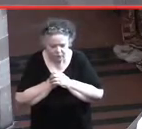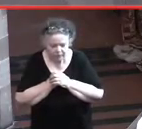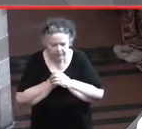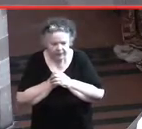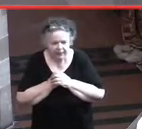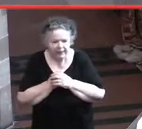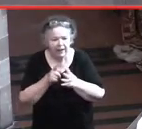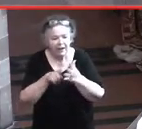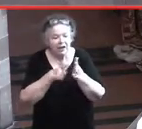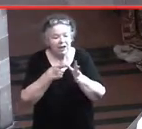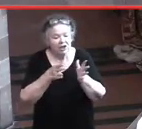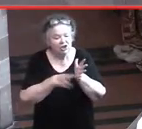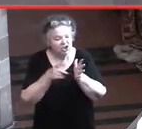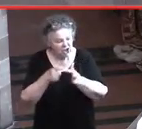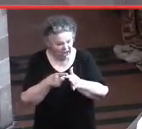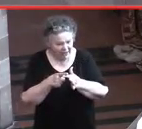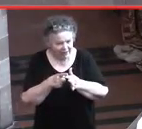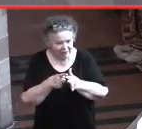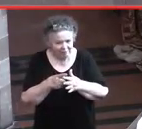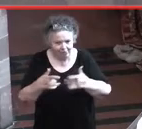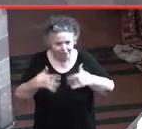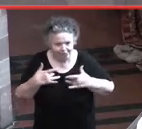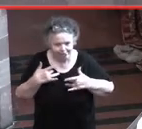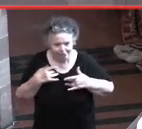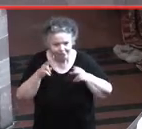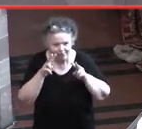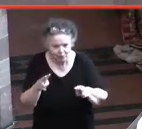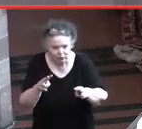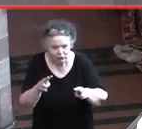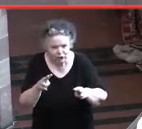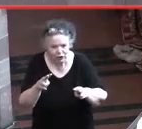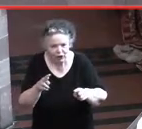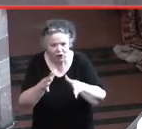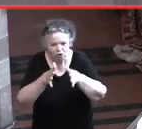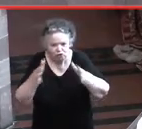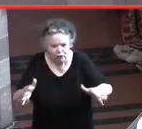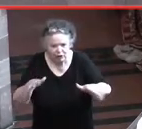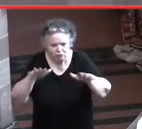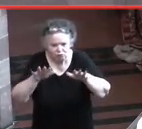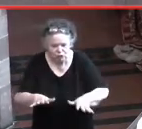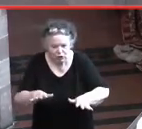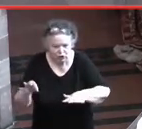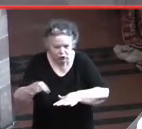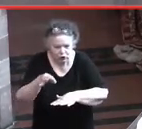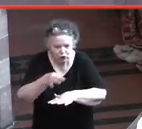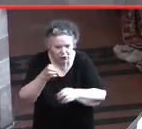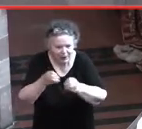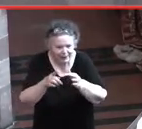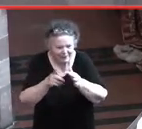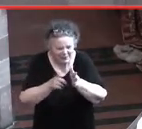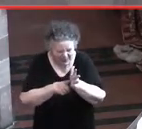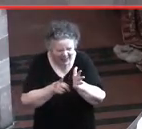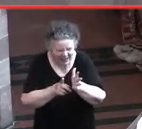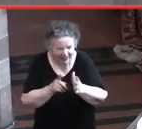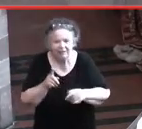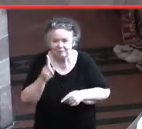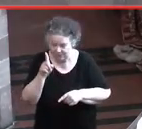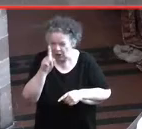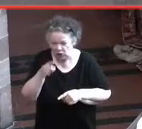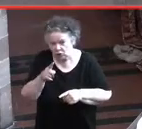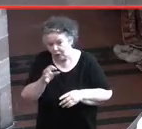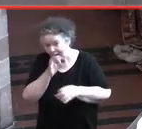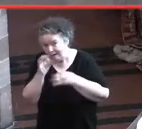But Jane is an avid viewer of the Great British Sewing Bee, and when she's well enough, you're going to be able to quiz her about